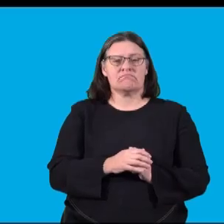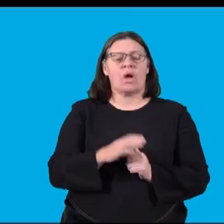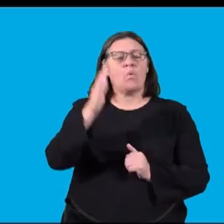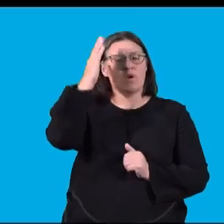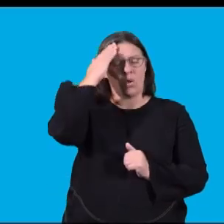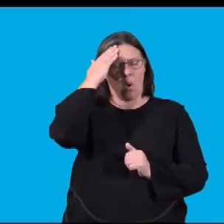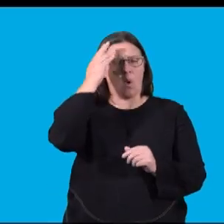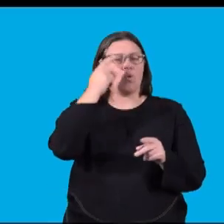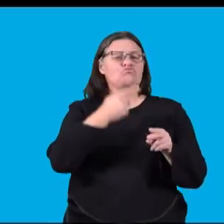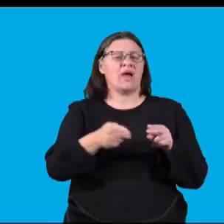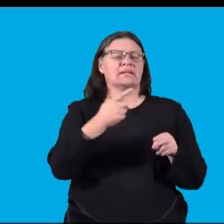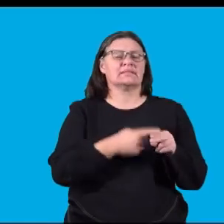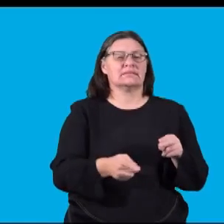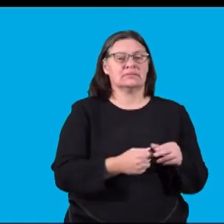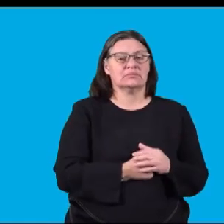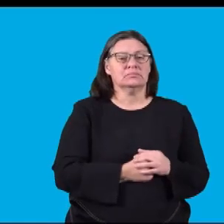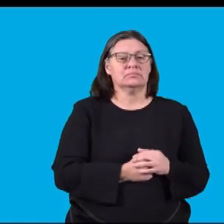We know that our rent,